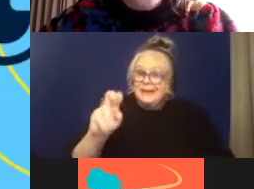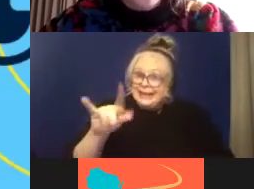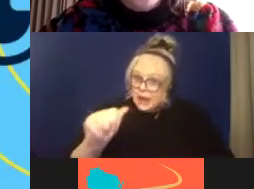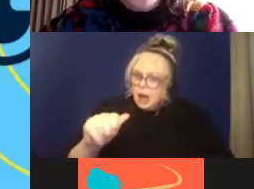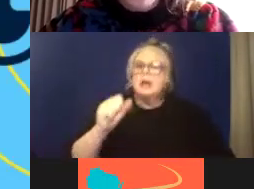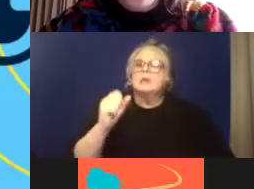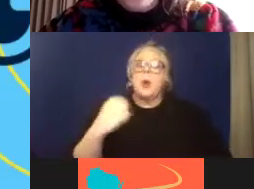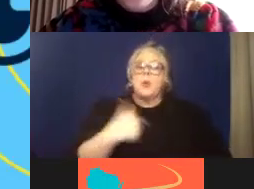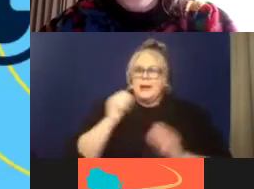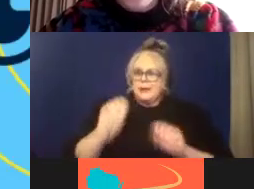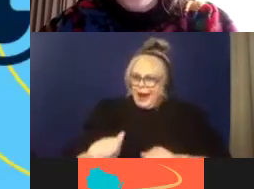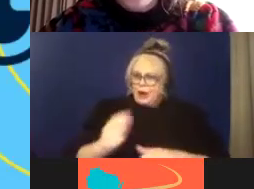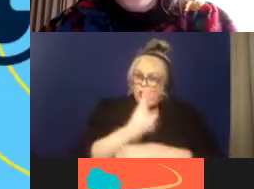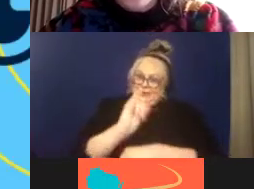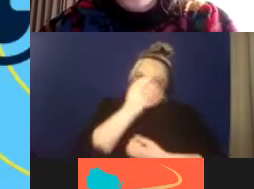world.